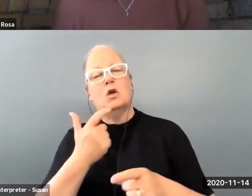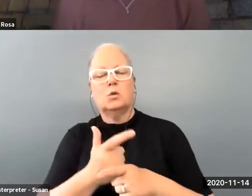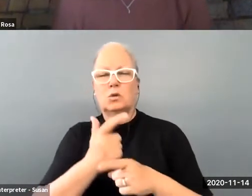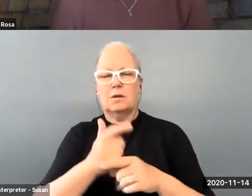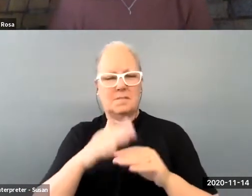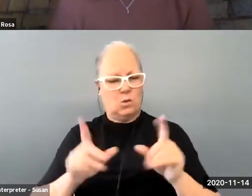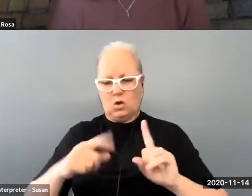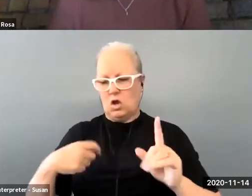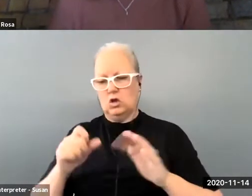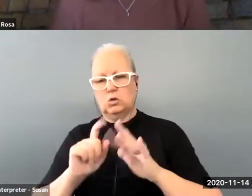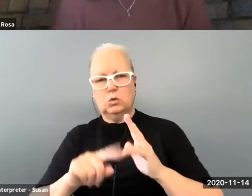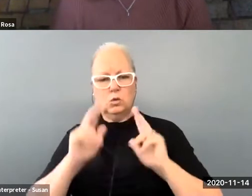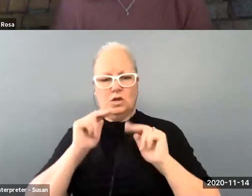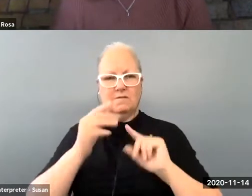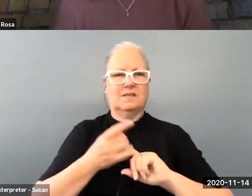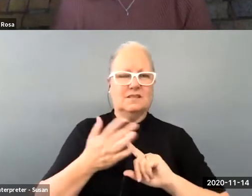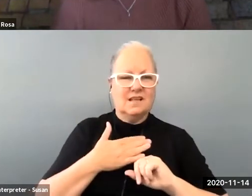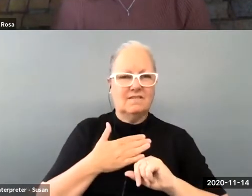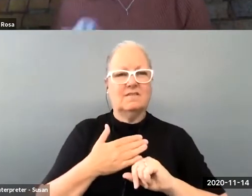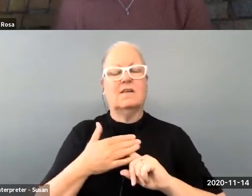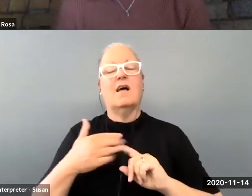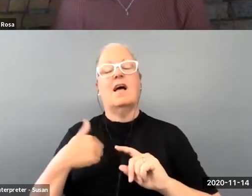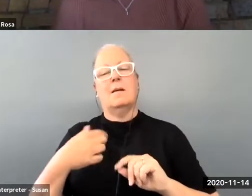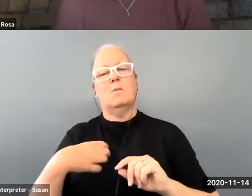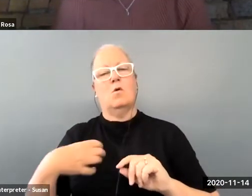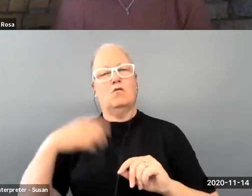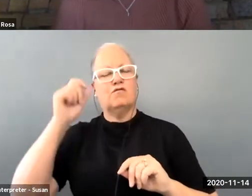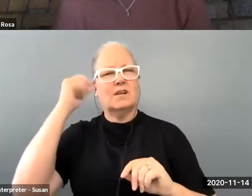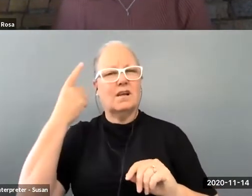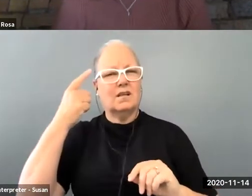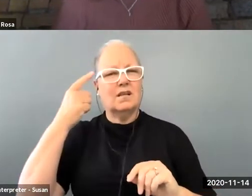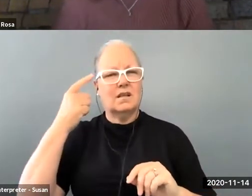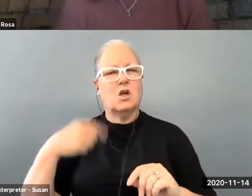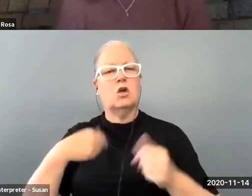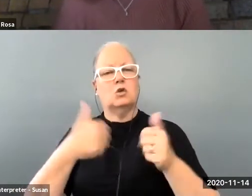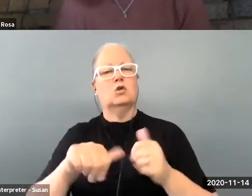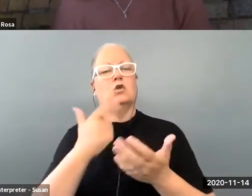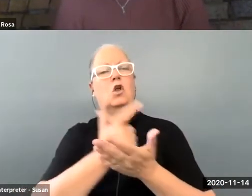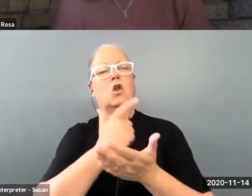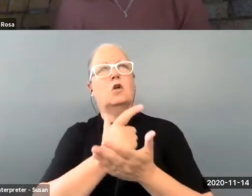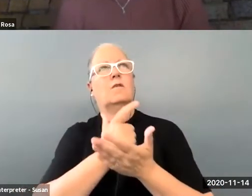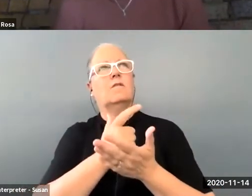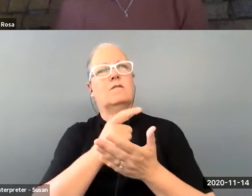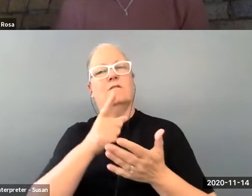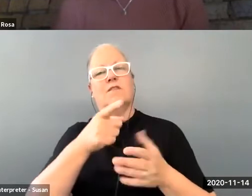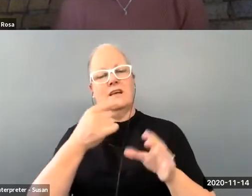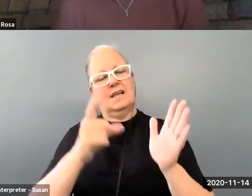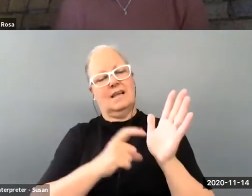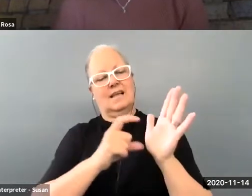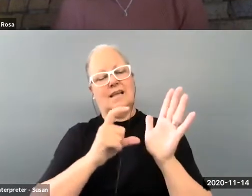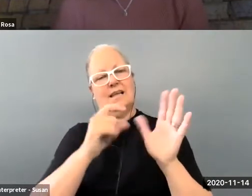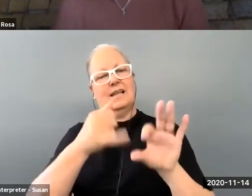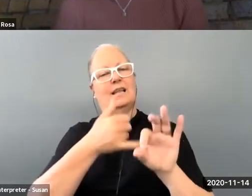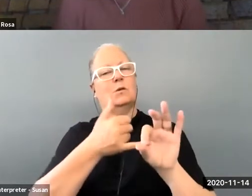I do to look after myself and my head, the more I realized I was already using a lot of clinical strategies. So